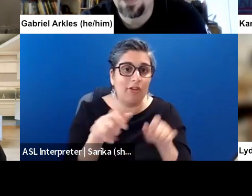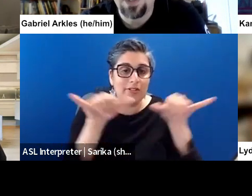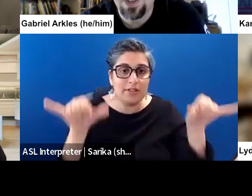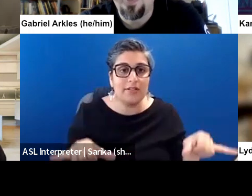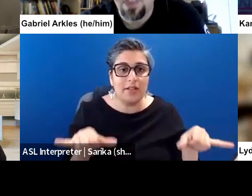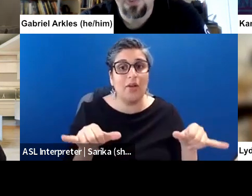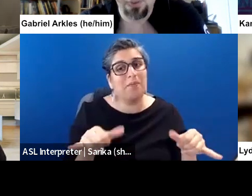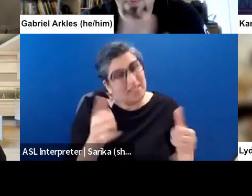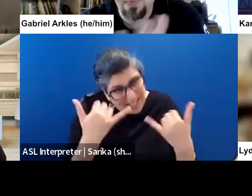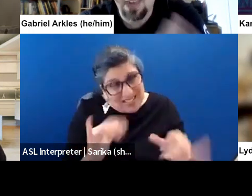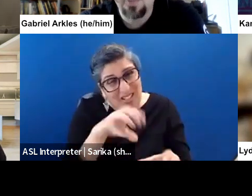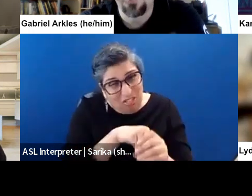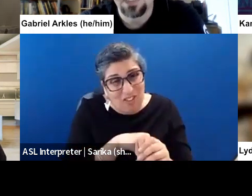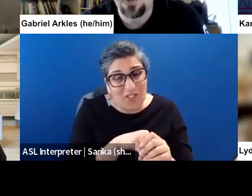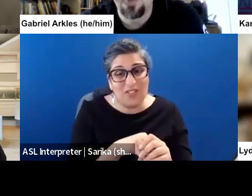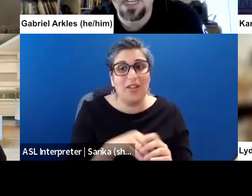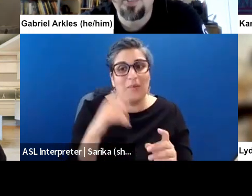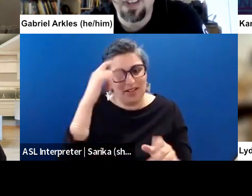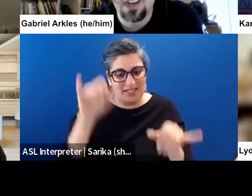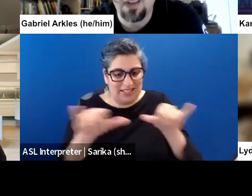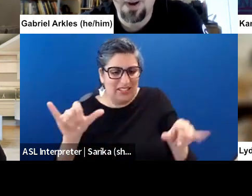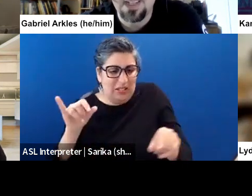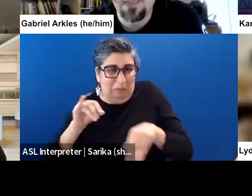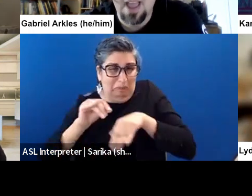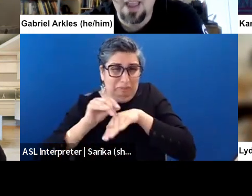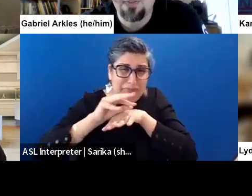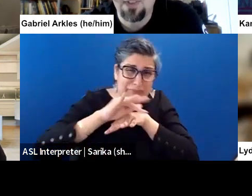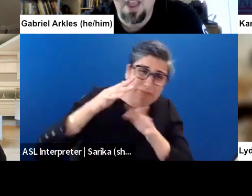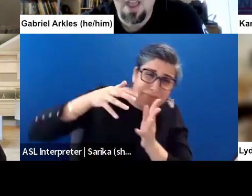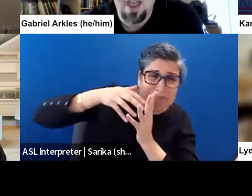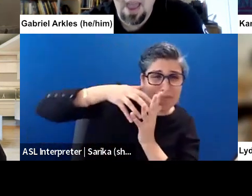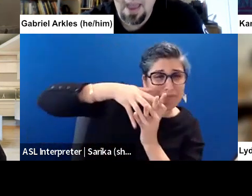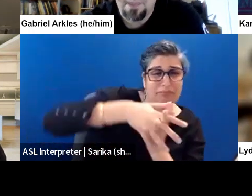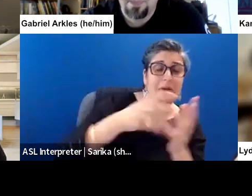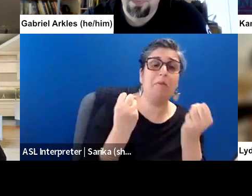the system infiltrates so many different parts of life.